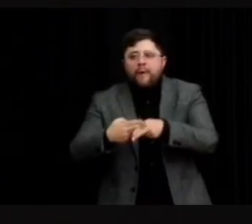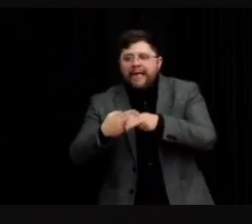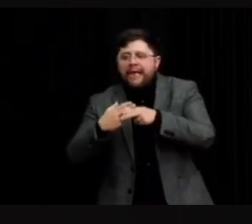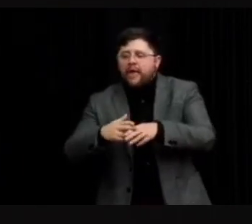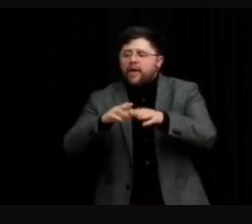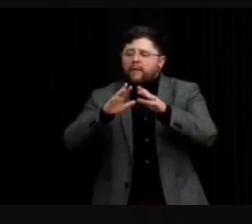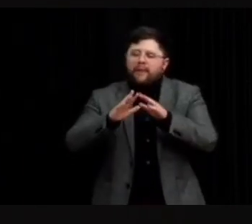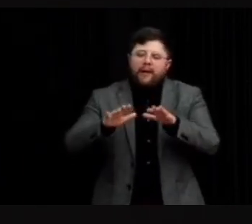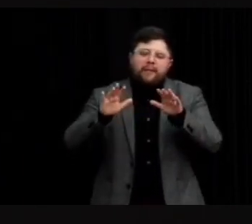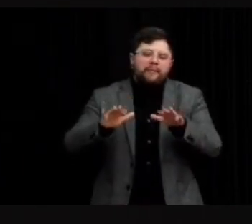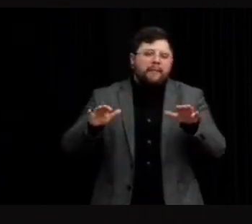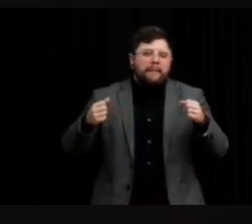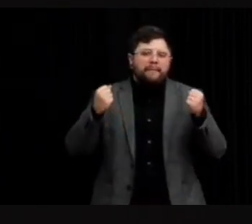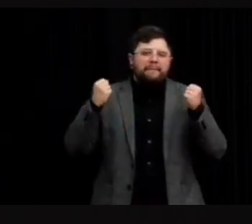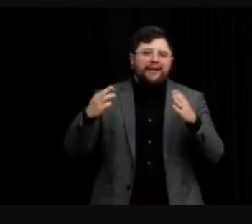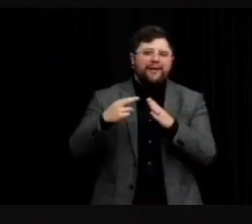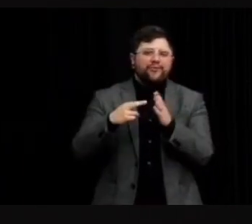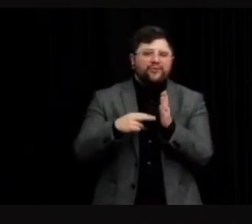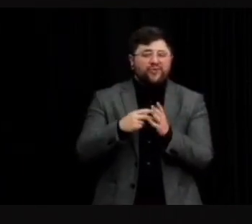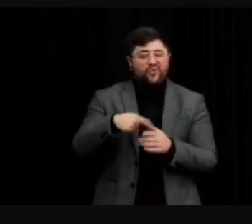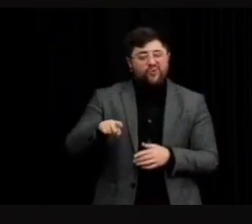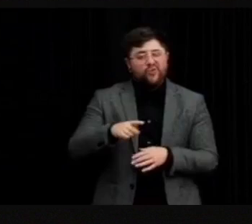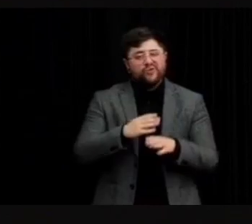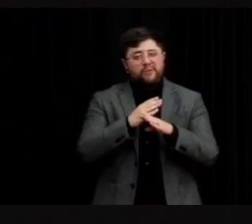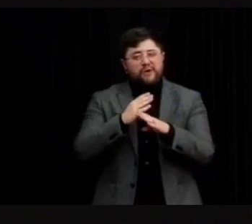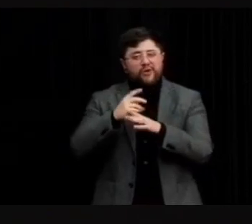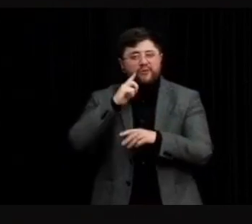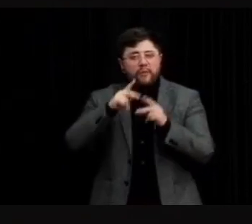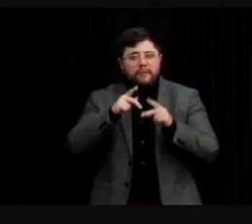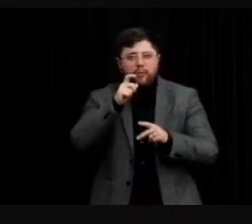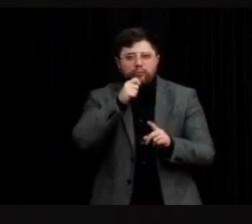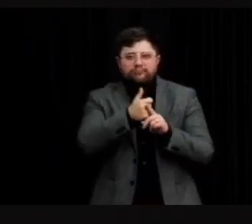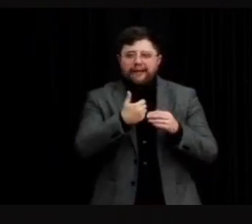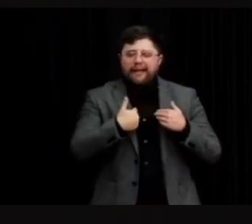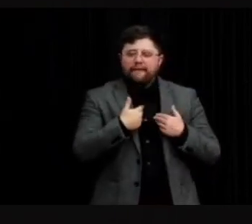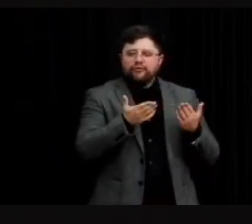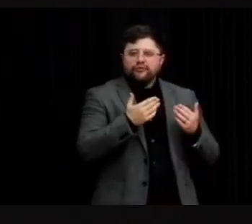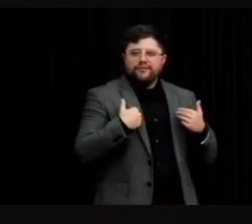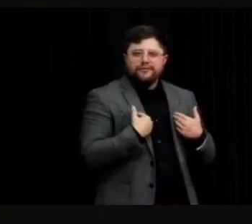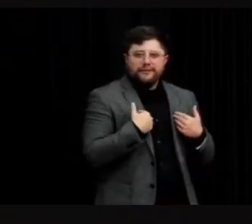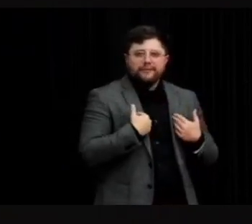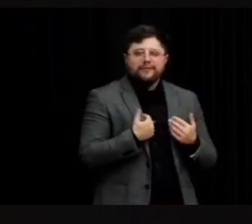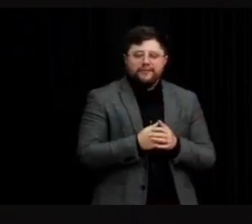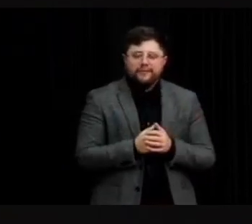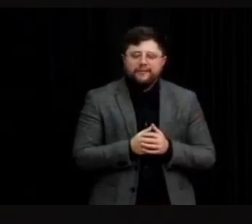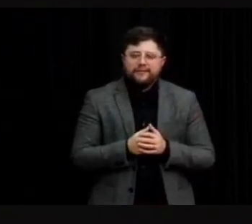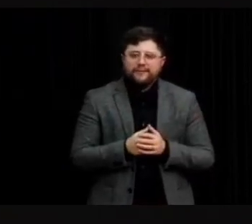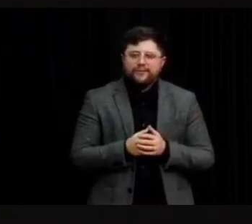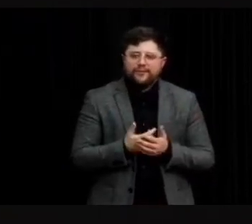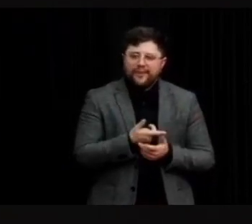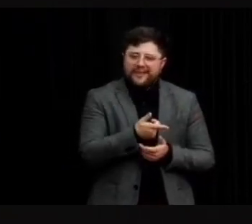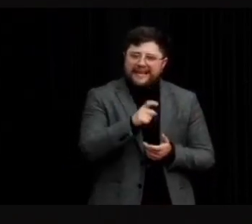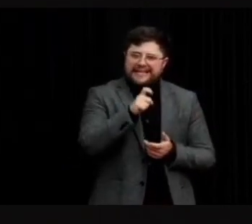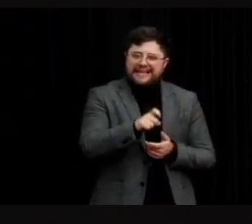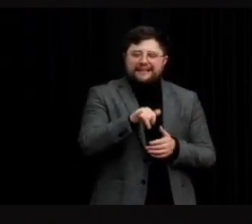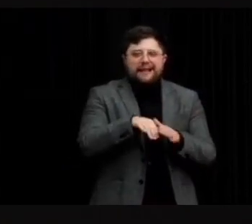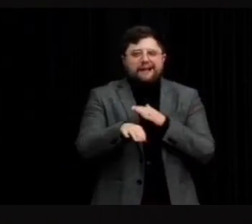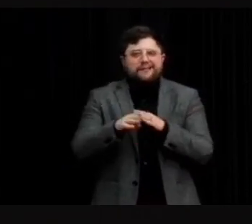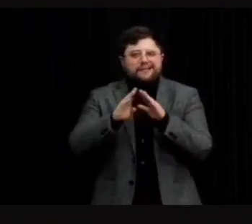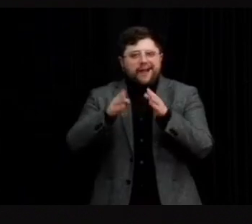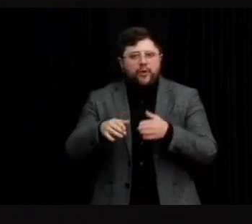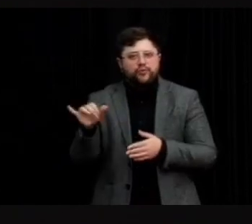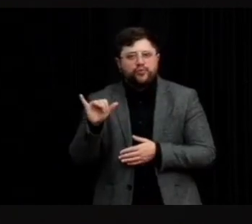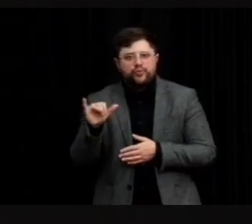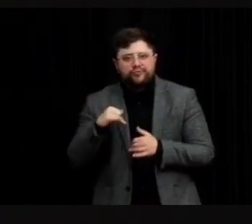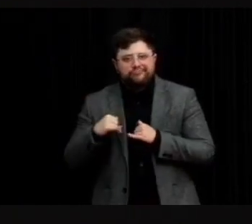of the animal, right? And those are typical barriers for people with service animals who need that access to housing,